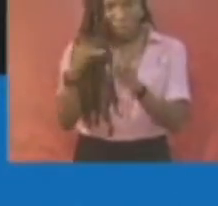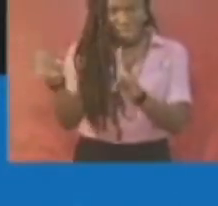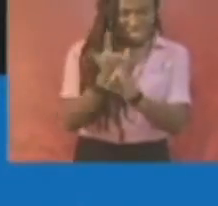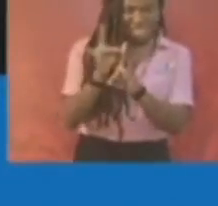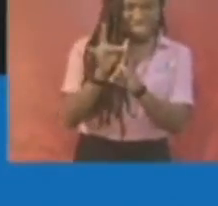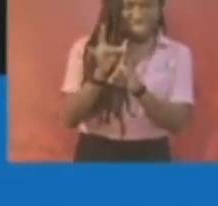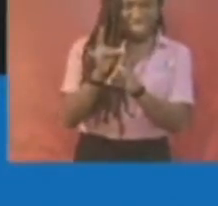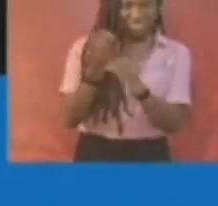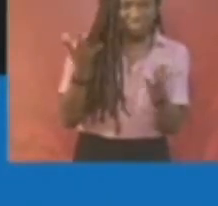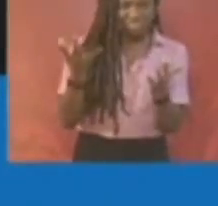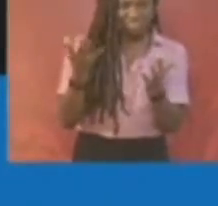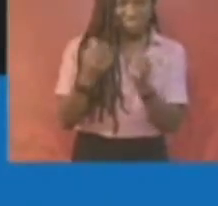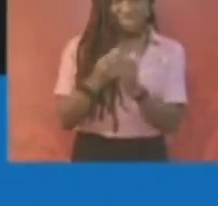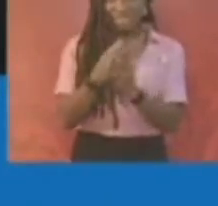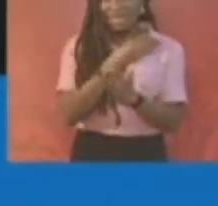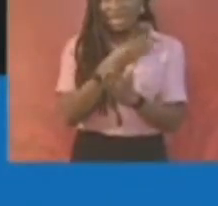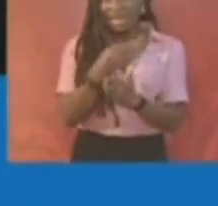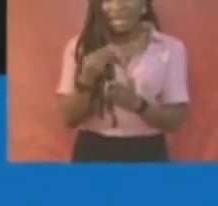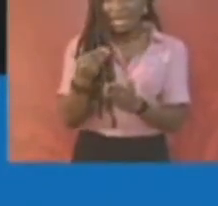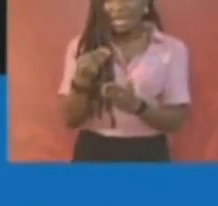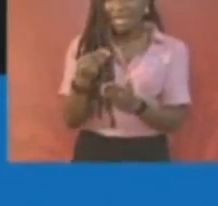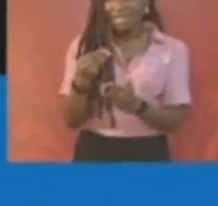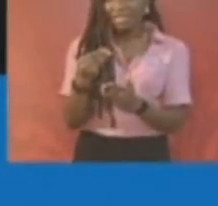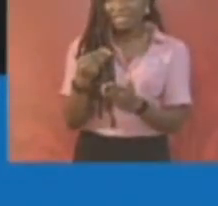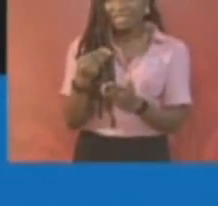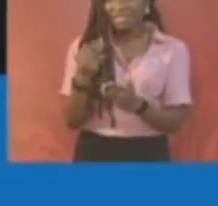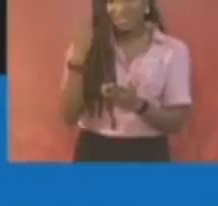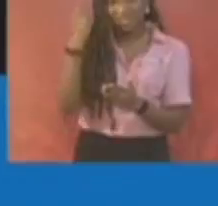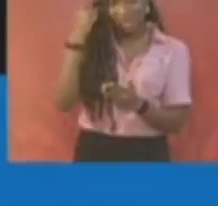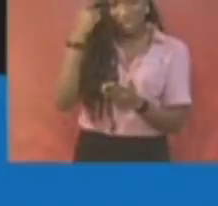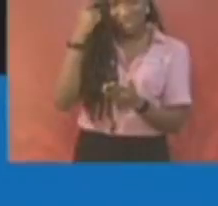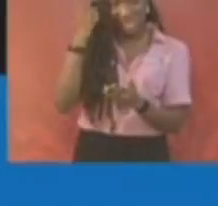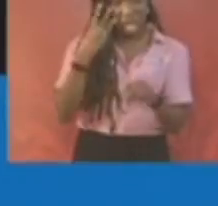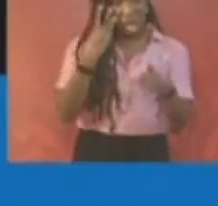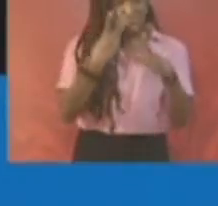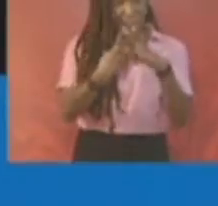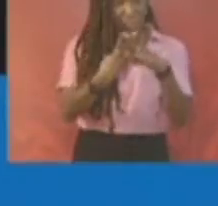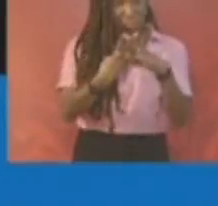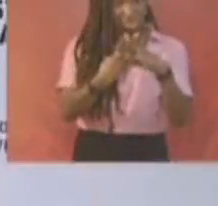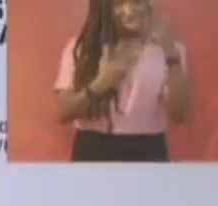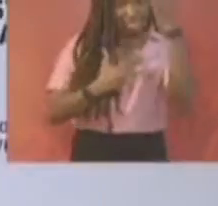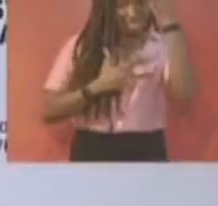that maybe these cases might increase? Thank you.